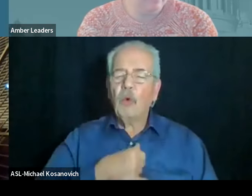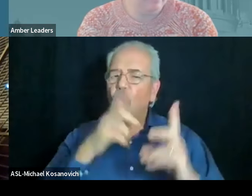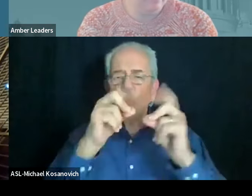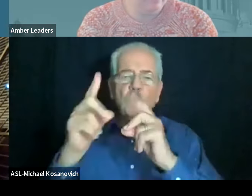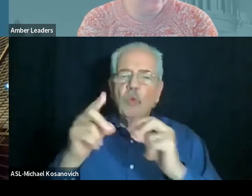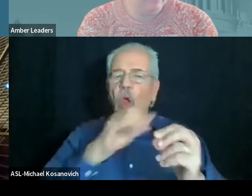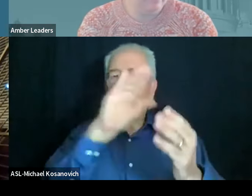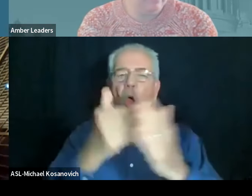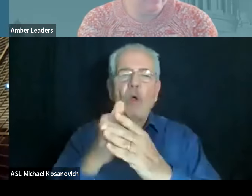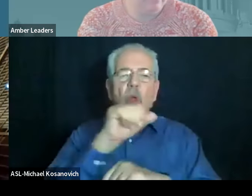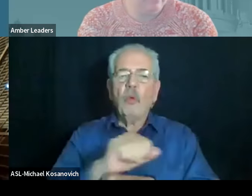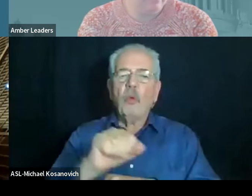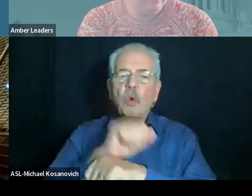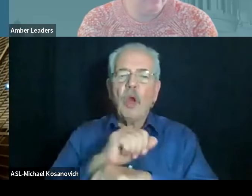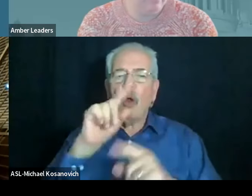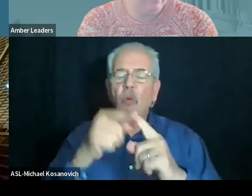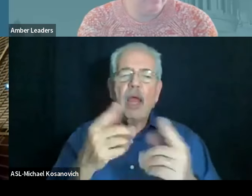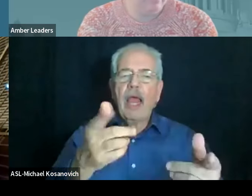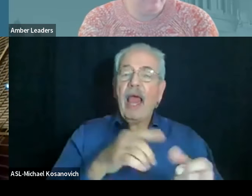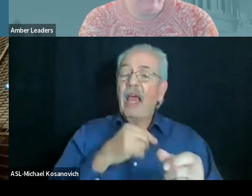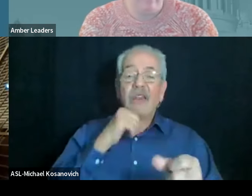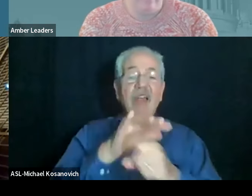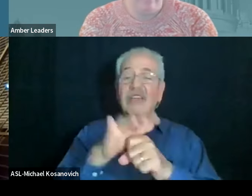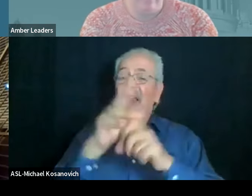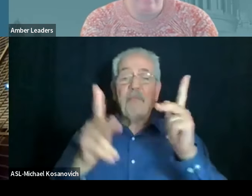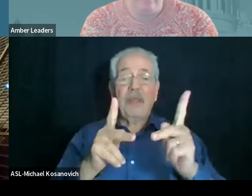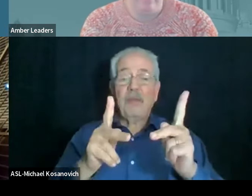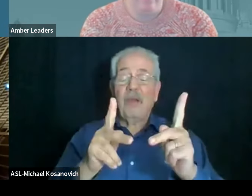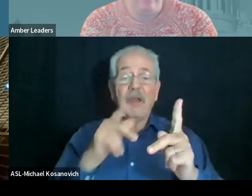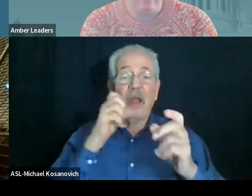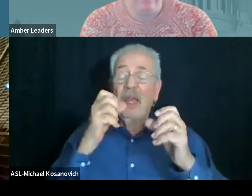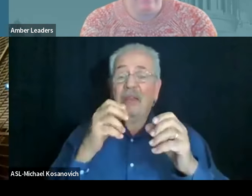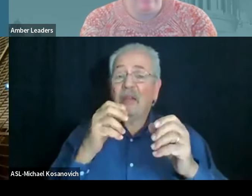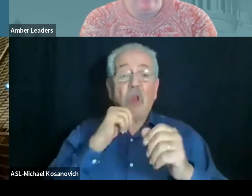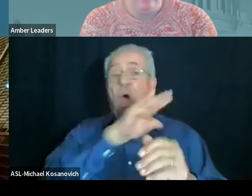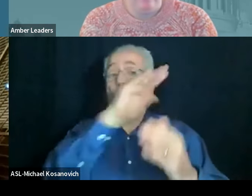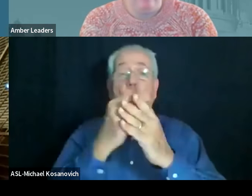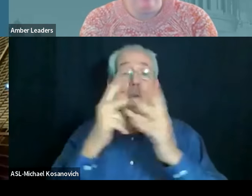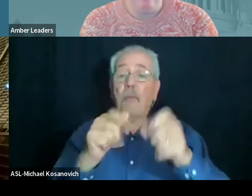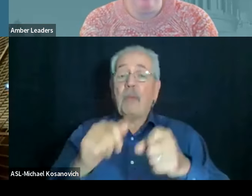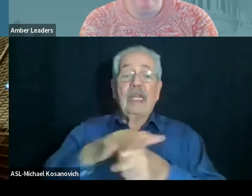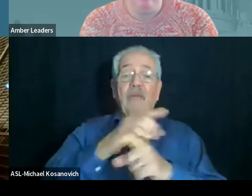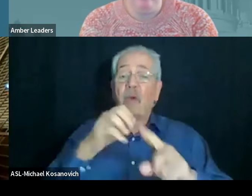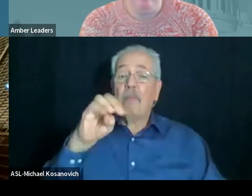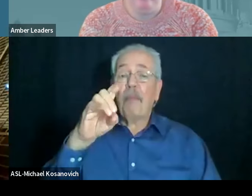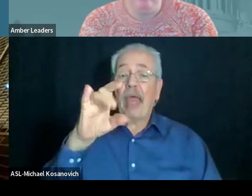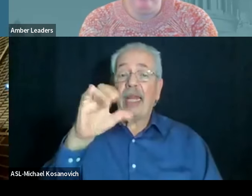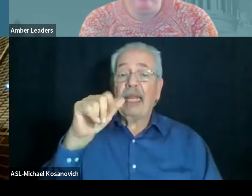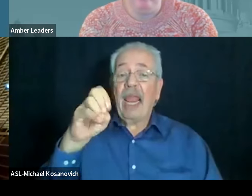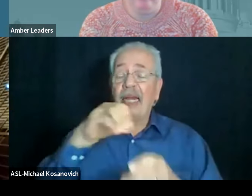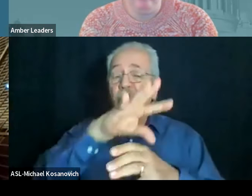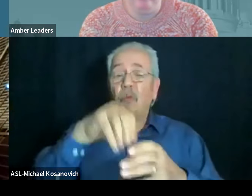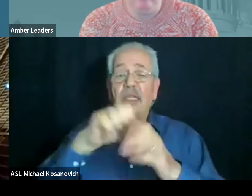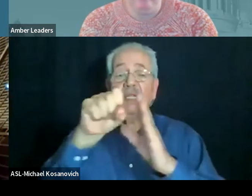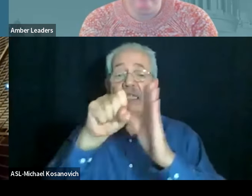work when there are enough people that have private insurance, not everyone's covered by Medicaid in the state, and what that